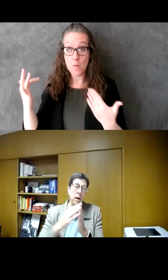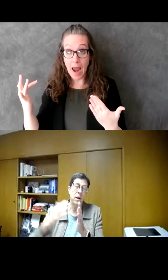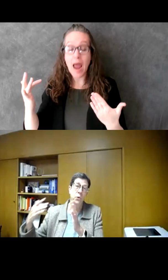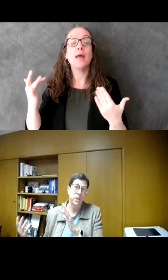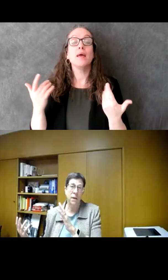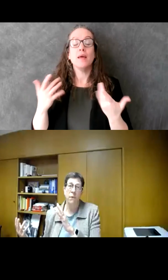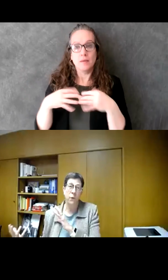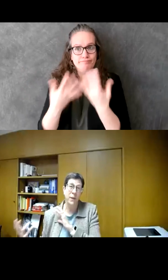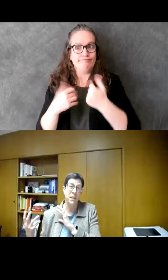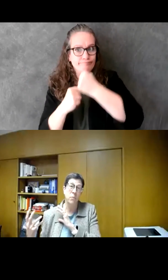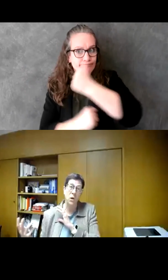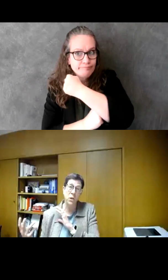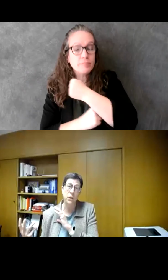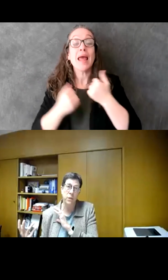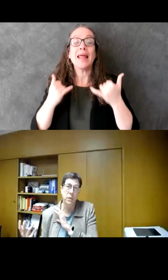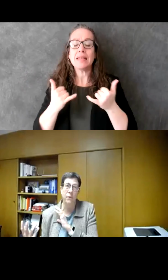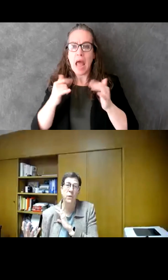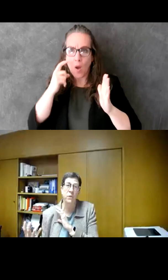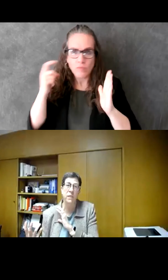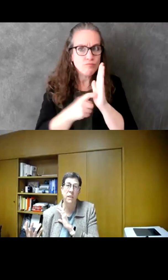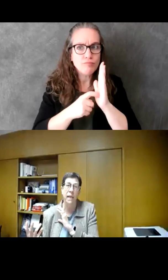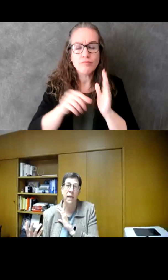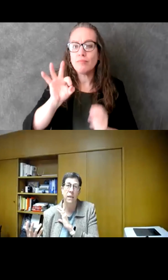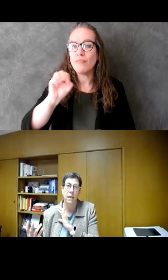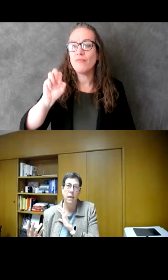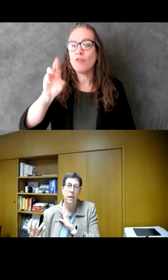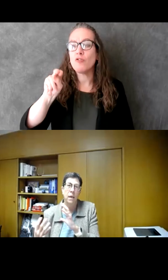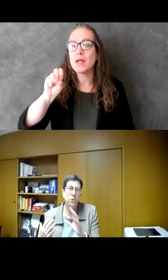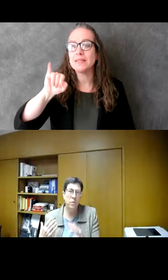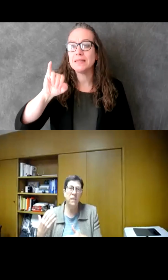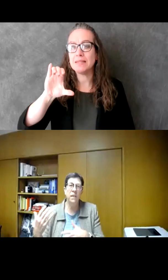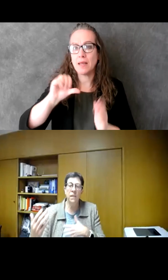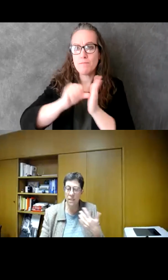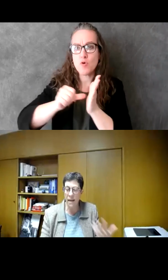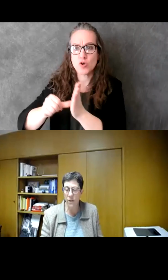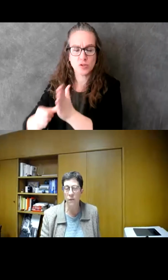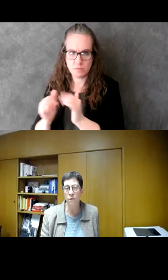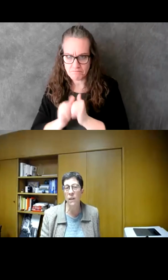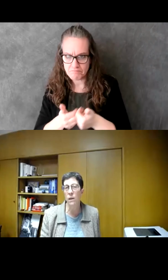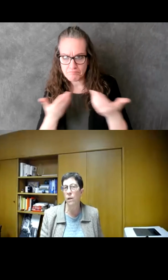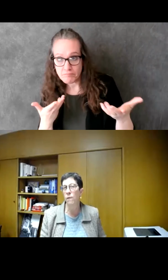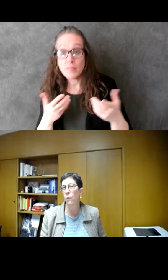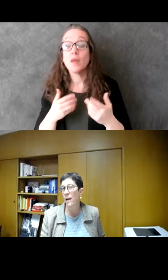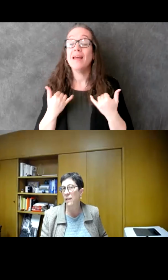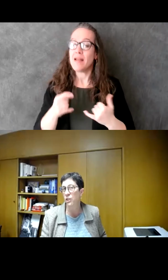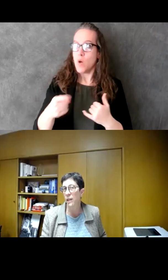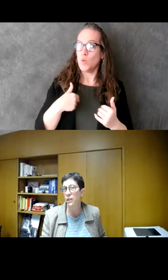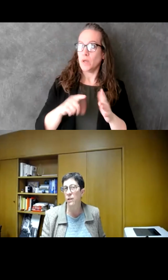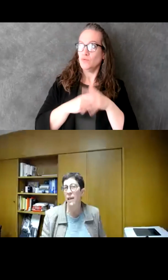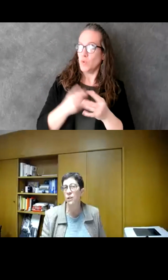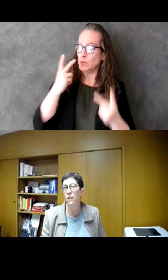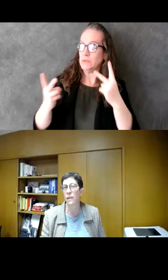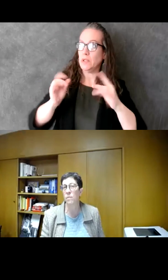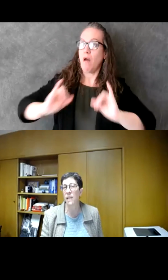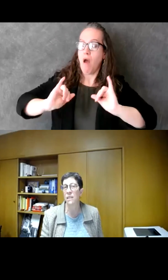turn to the hardcore stuff of forensic markers of abuse and neglect. And you can begin to now get a feel for why these changes